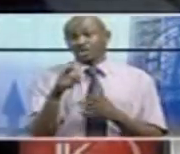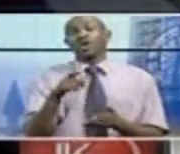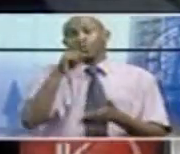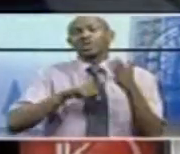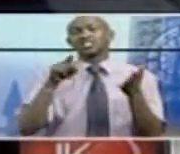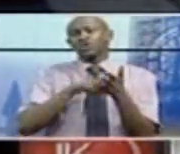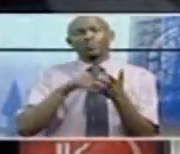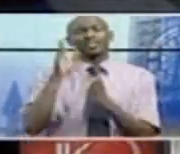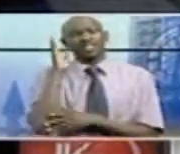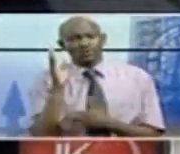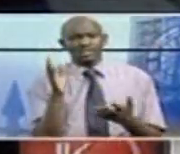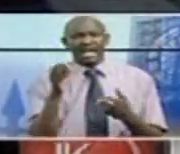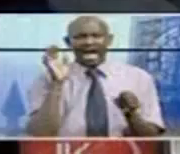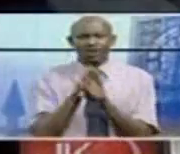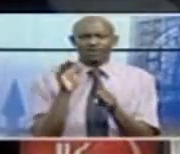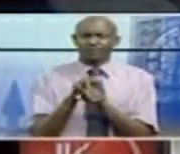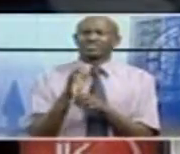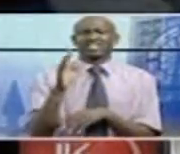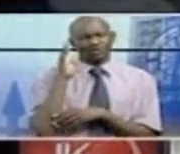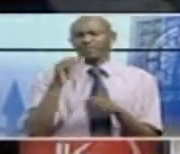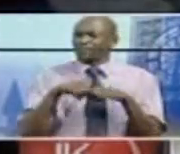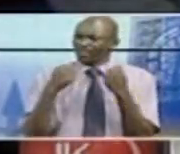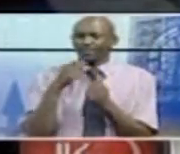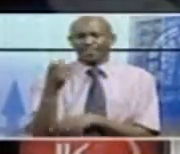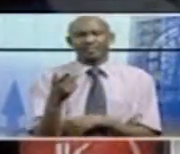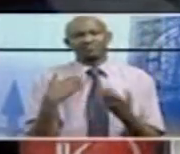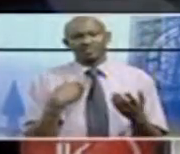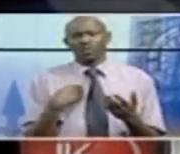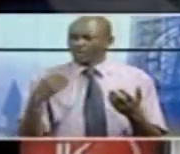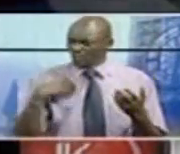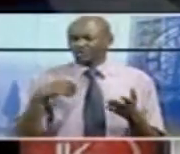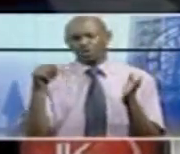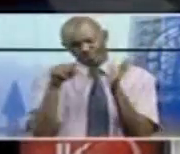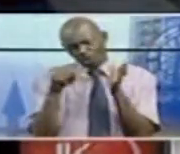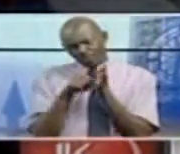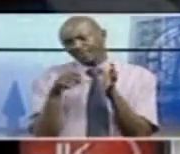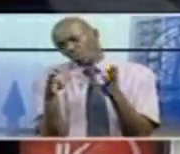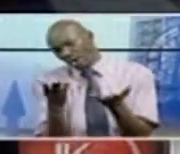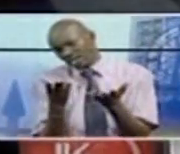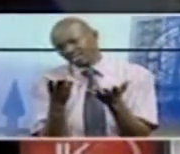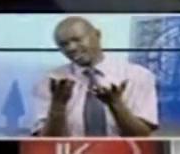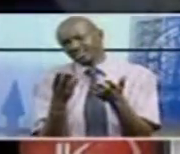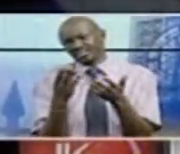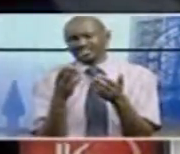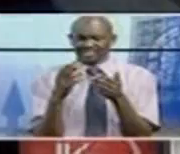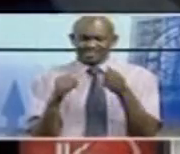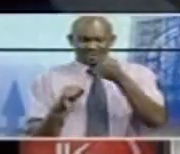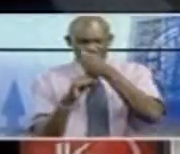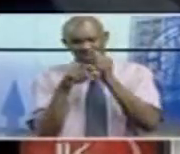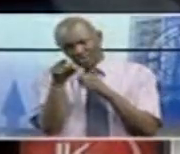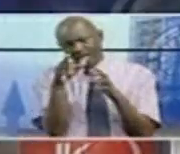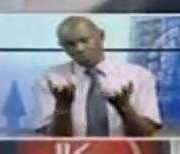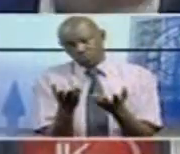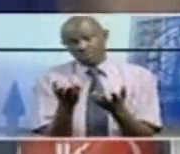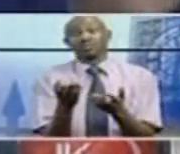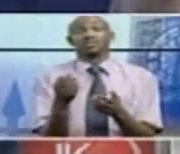with security? Why is there so much insecurity? Number one, there's structural problem. There's structural problem, which is obvious.